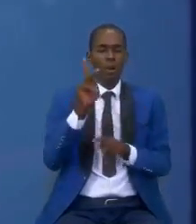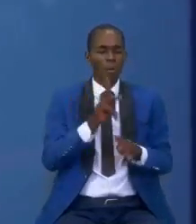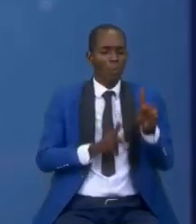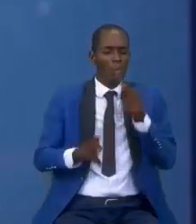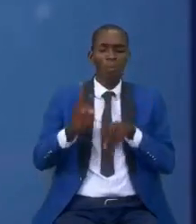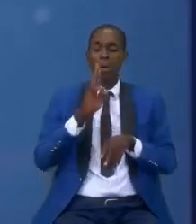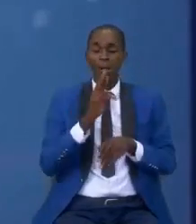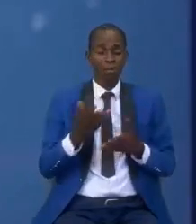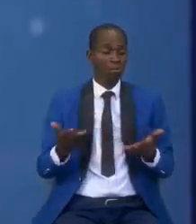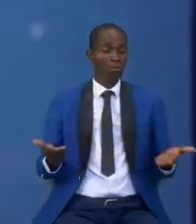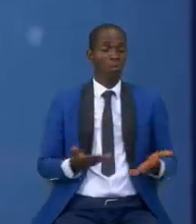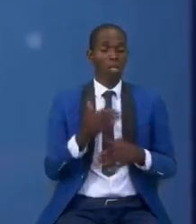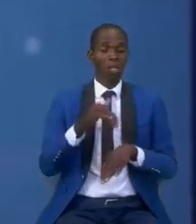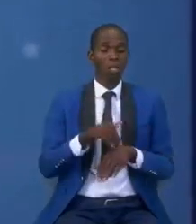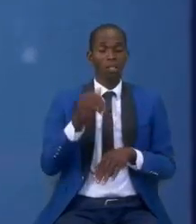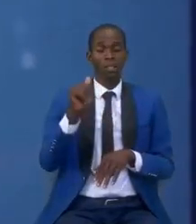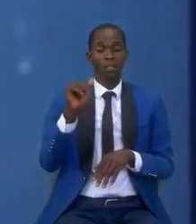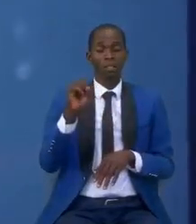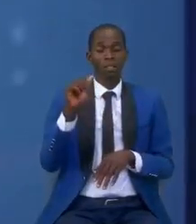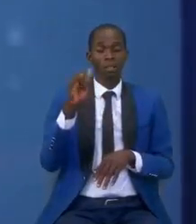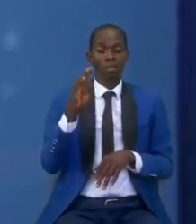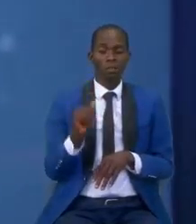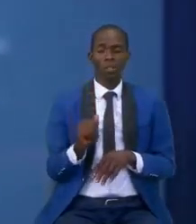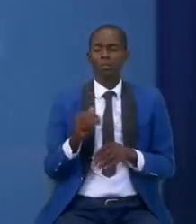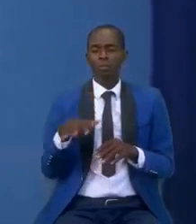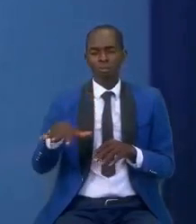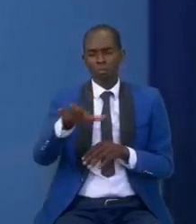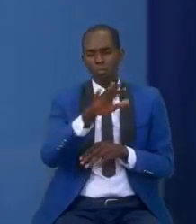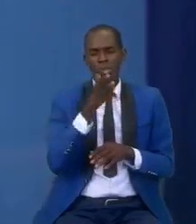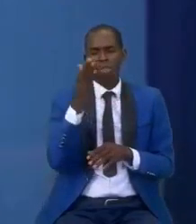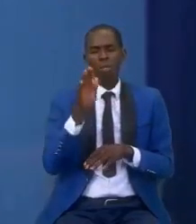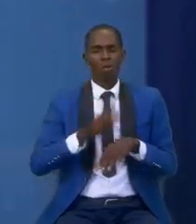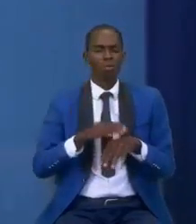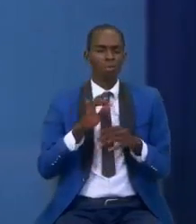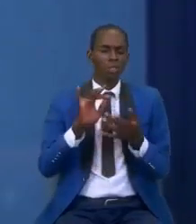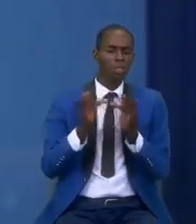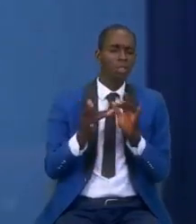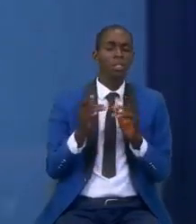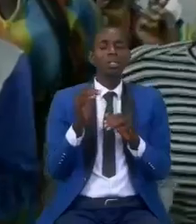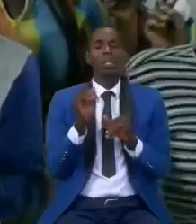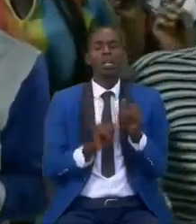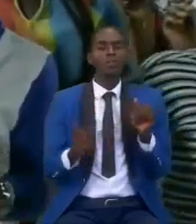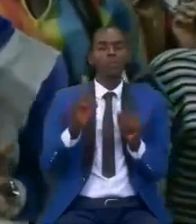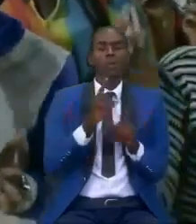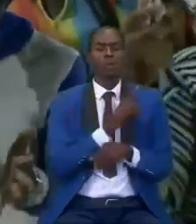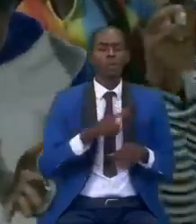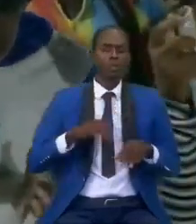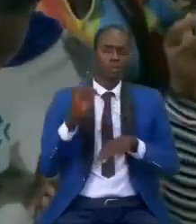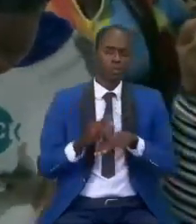online, everywhere, touch them, transform them, heal them in Jesus'